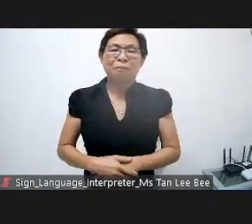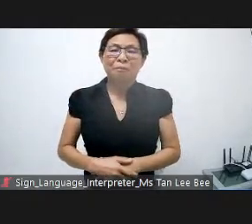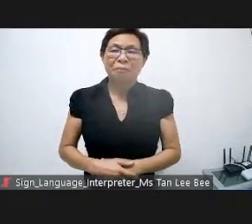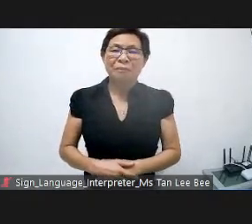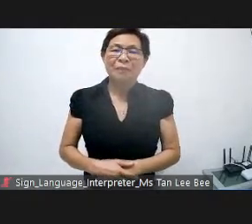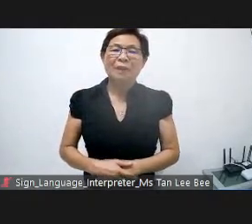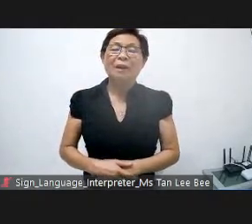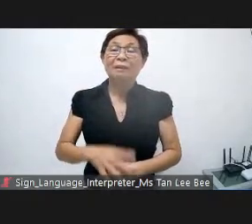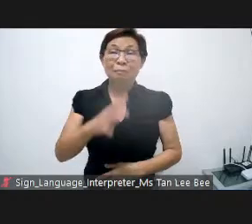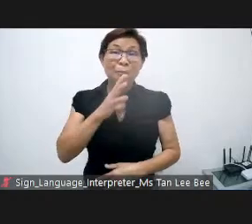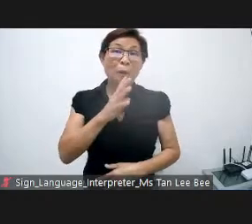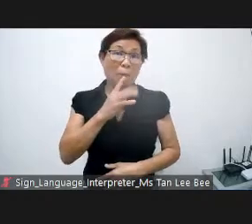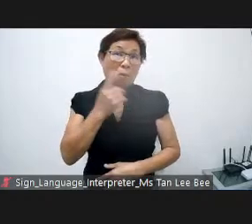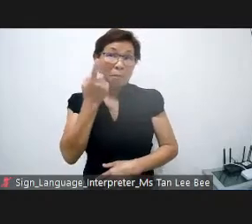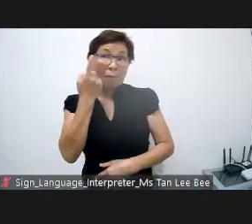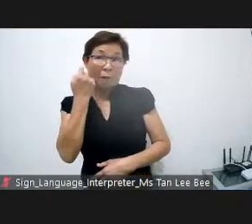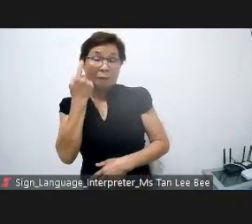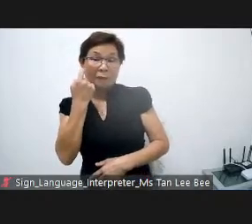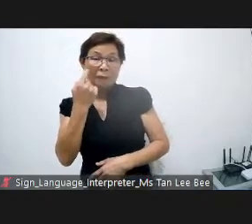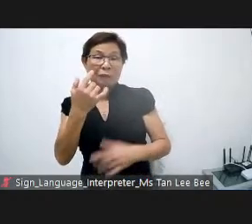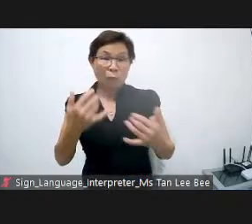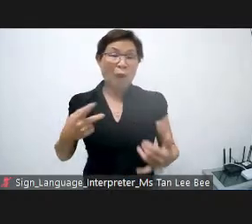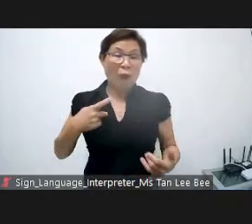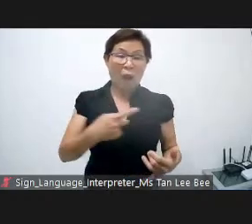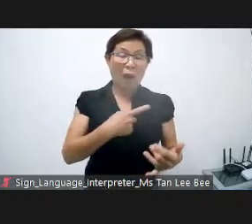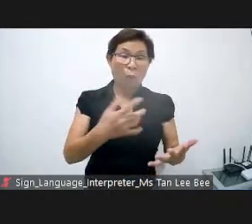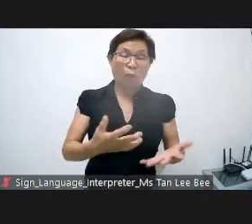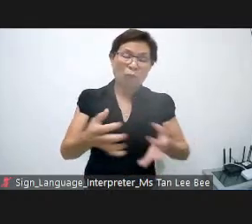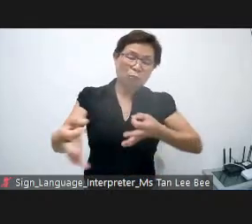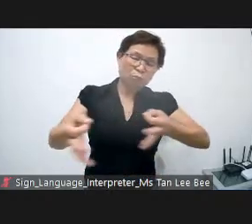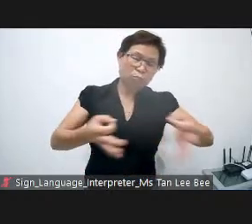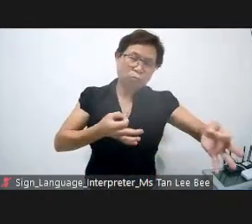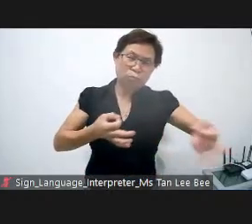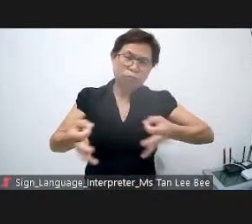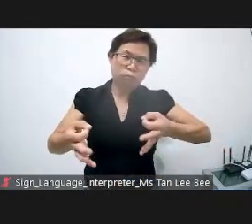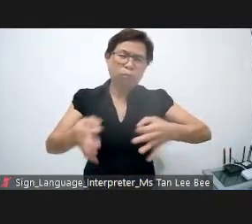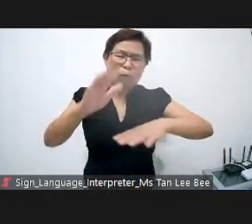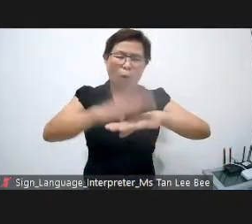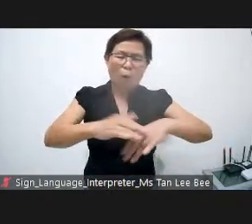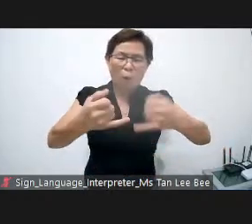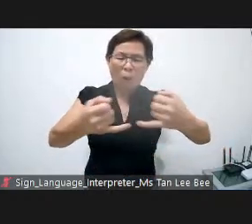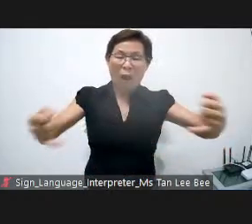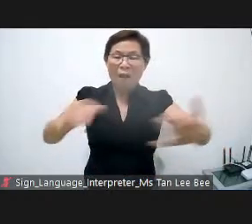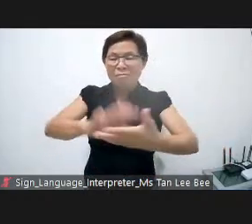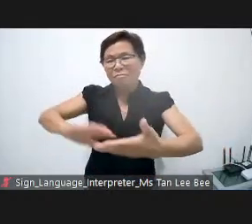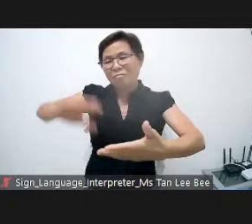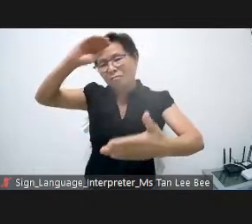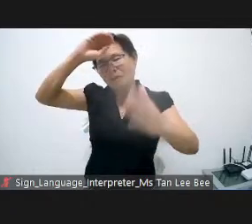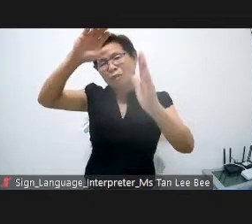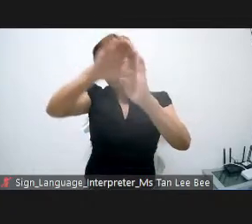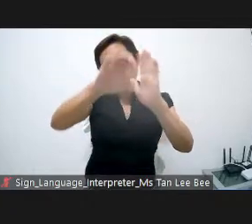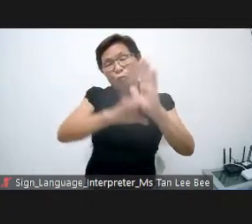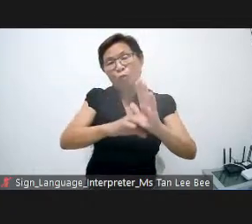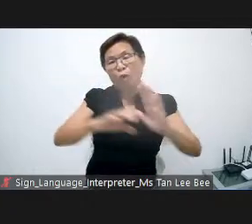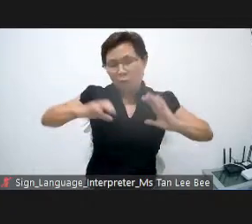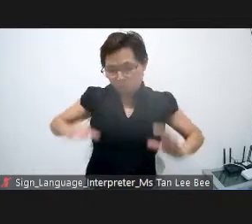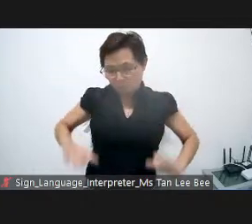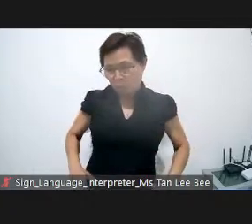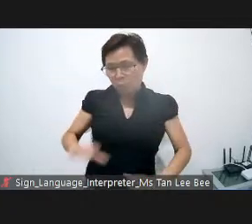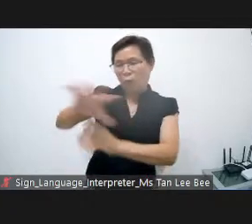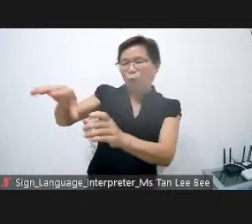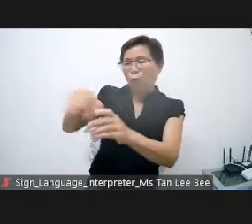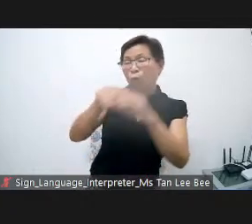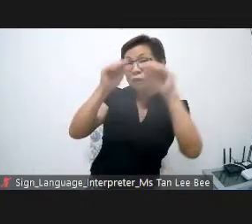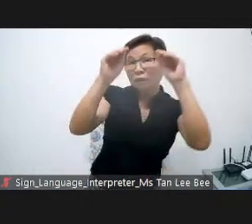As mentioned earlier, now I would like to briefly explain to you about an online learning course, the Disability Inclusive Teaching